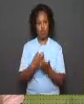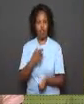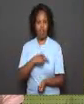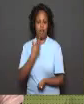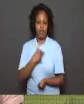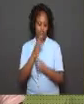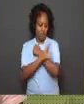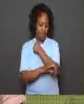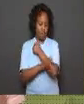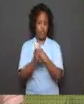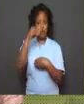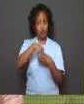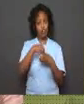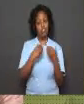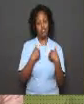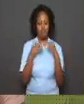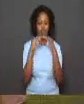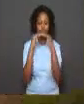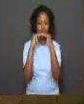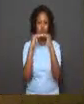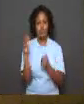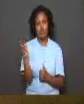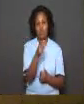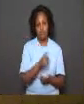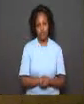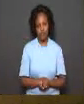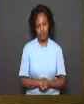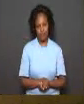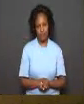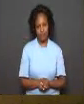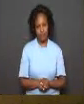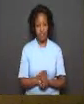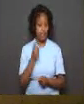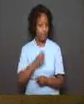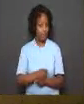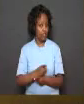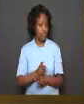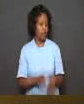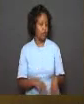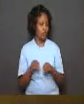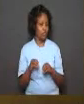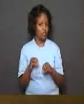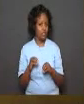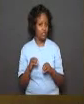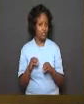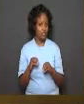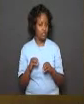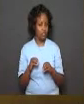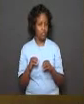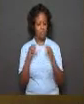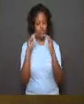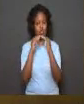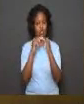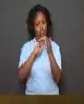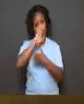the country are equal. In fact, students, the equality